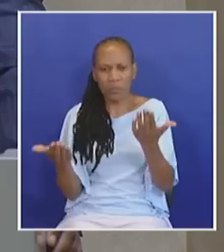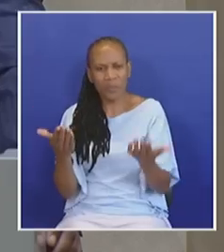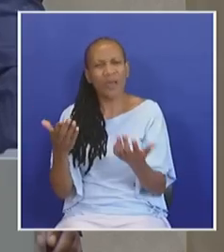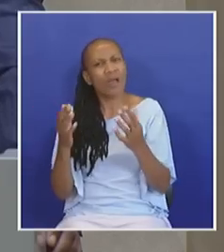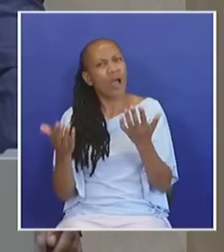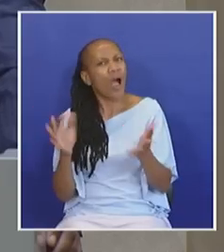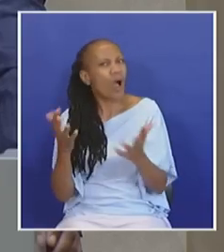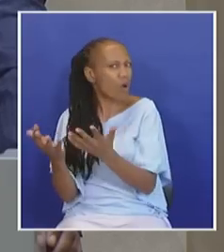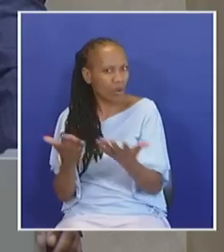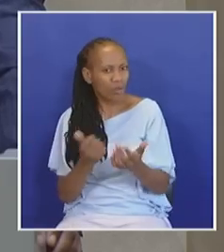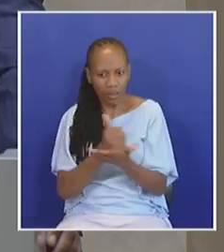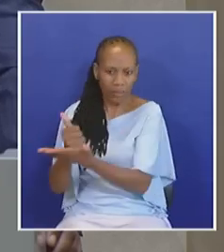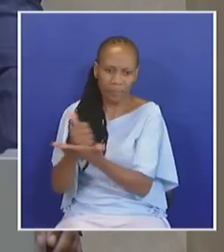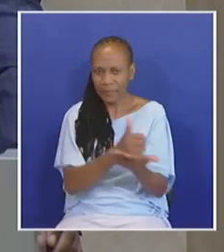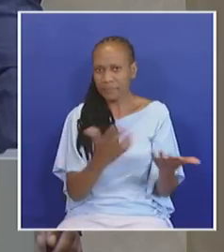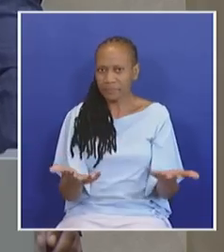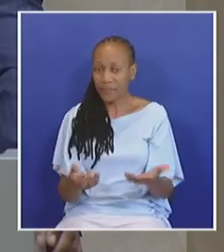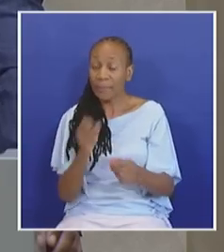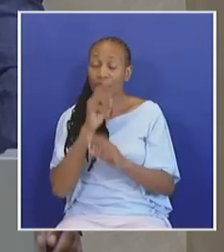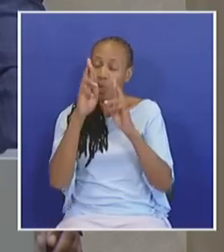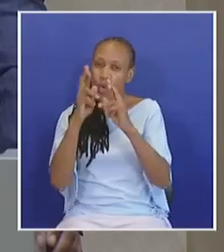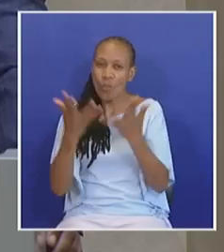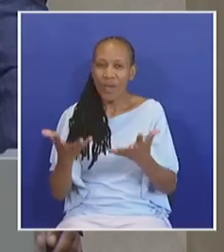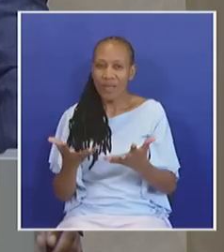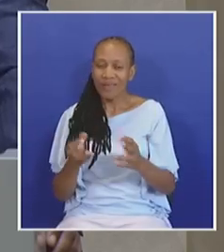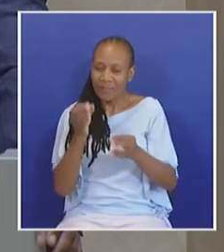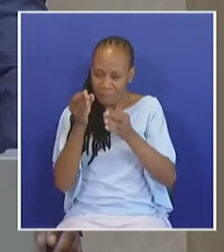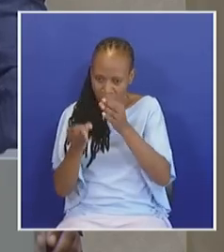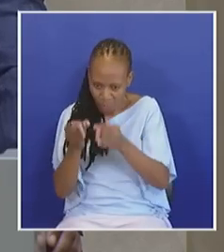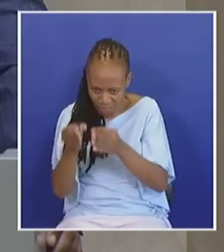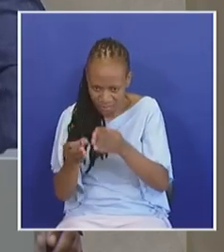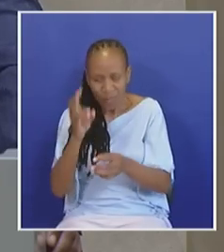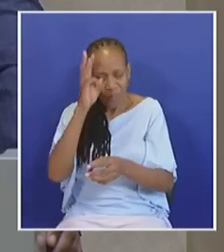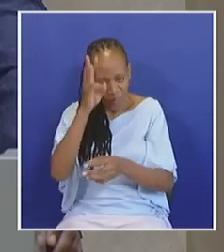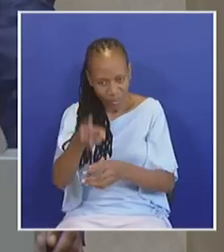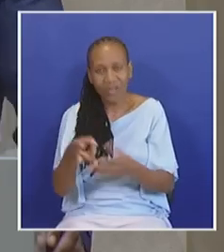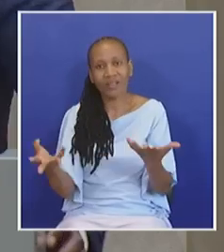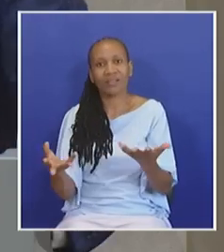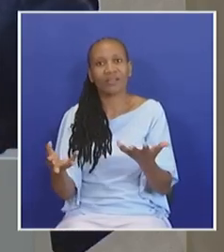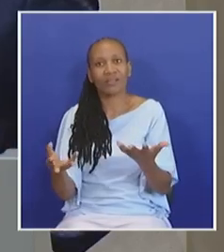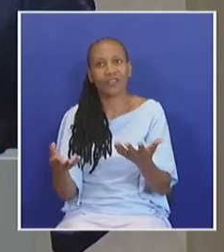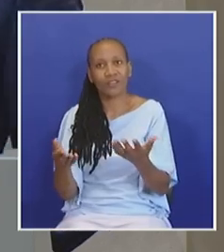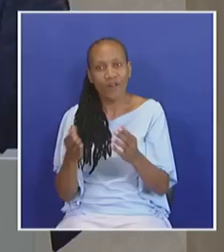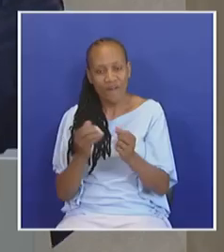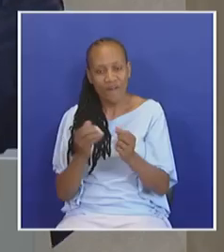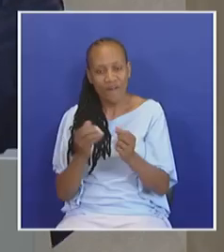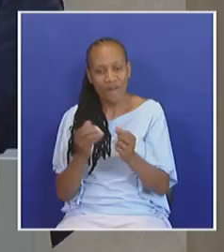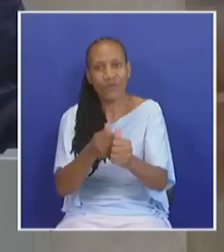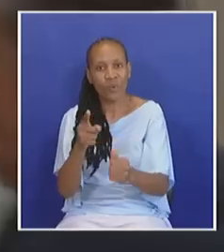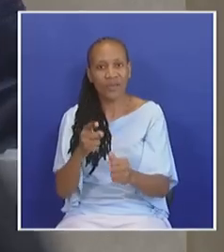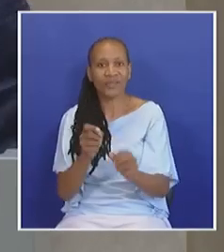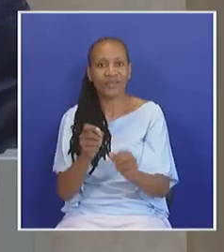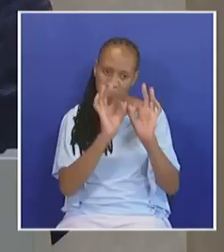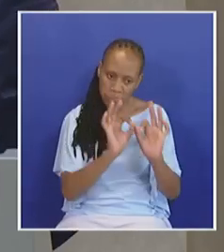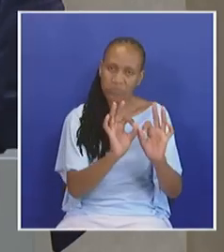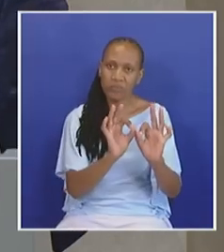In appealing to the hearts, the hope is that the mind and the body politic will inevitably be moved in the direction of the common good and towards a